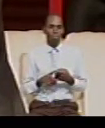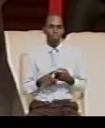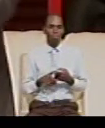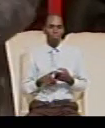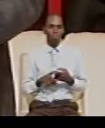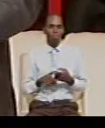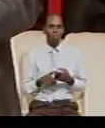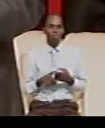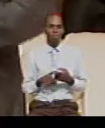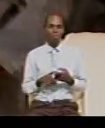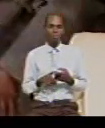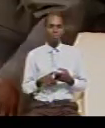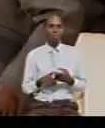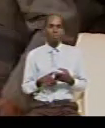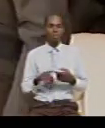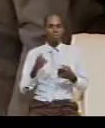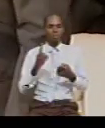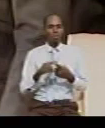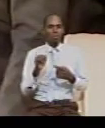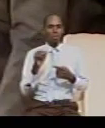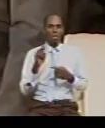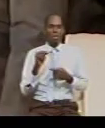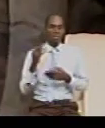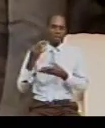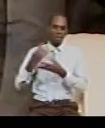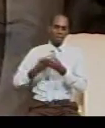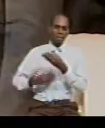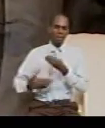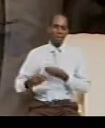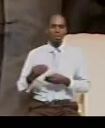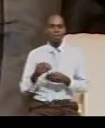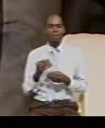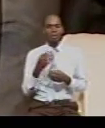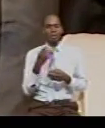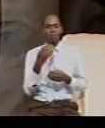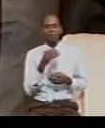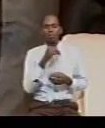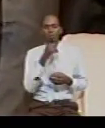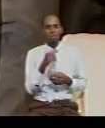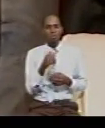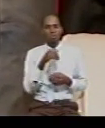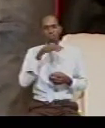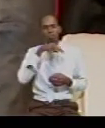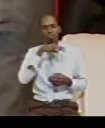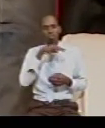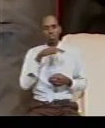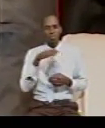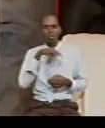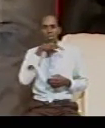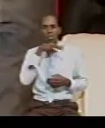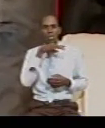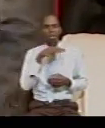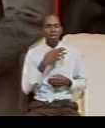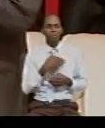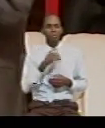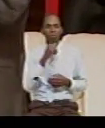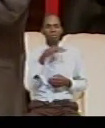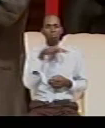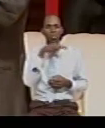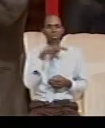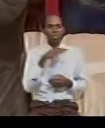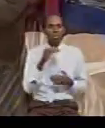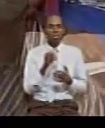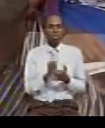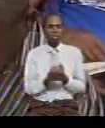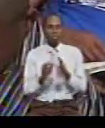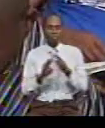dead, to an inheritance, in verse 4, incorruptible and undefiled, and that